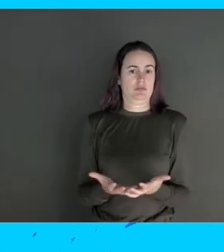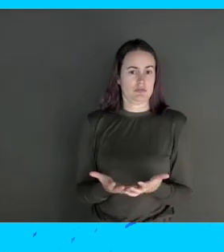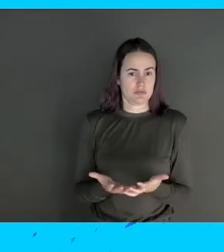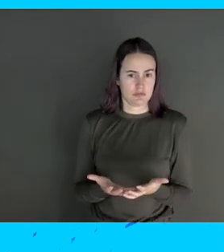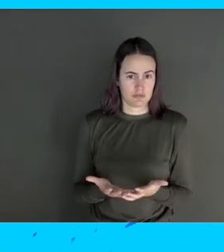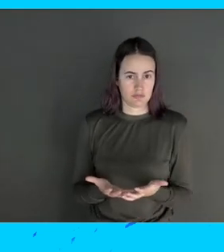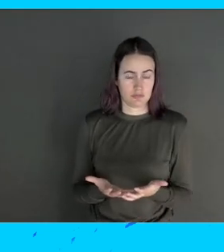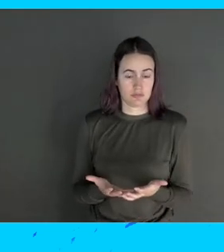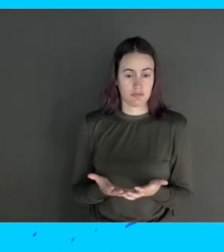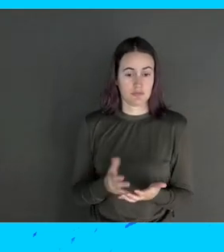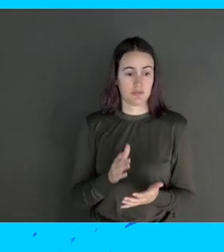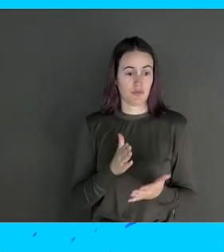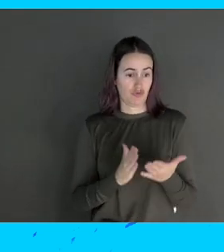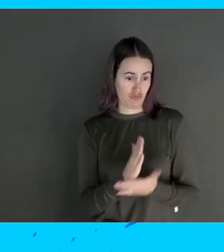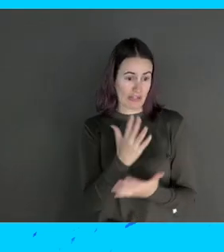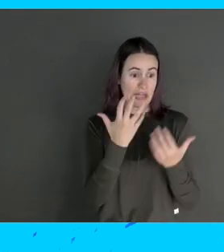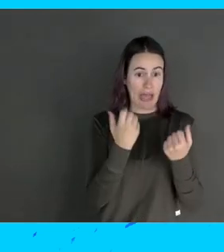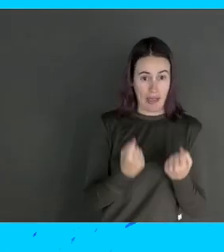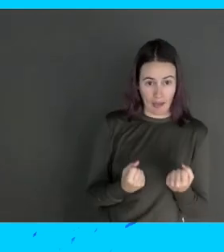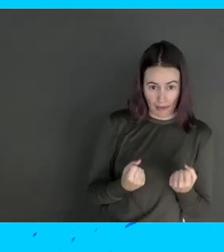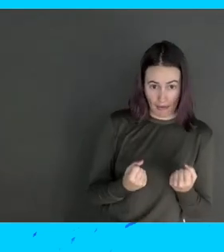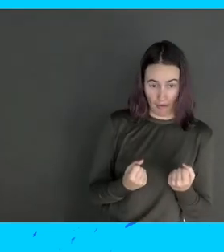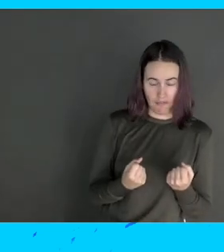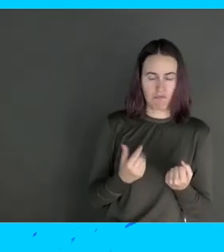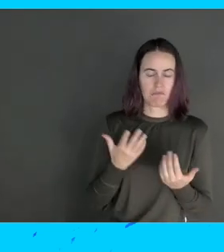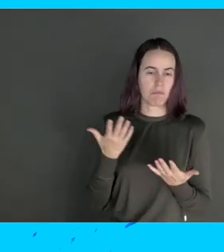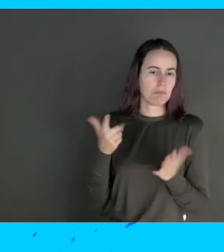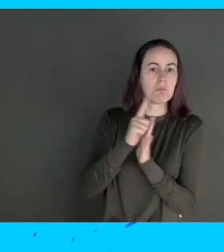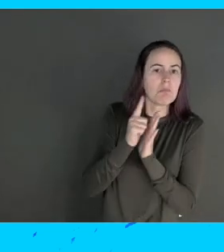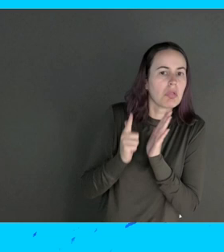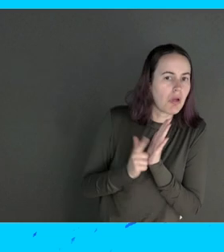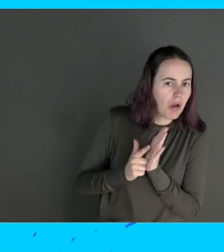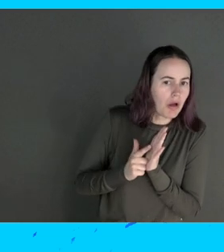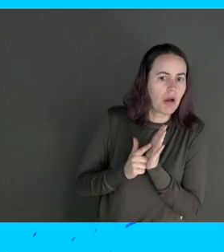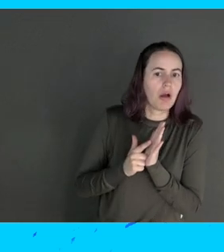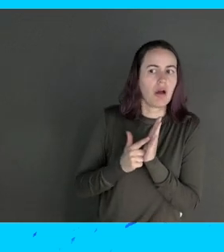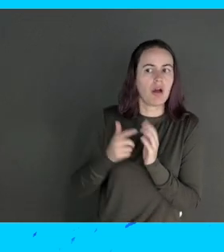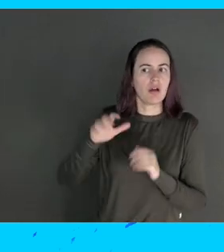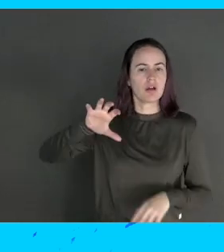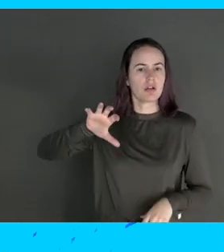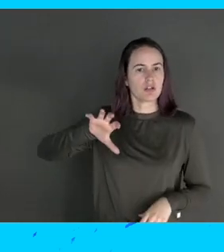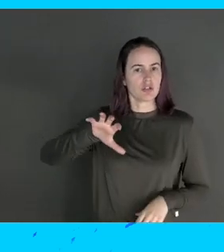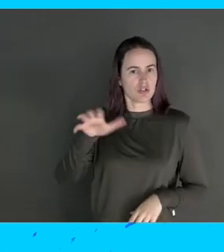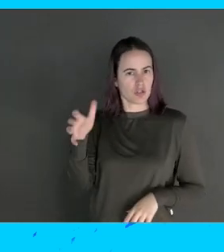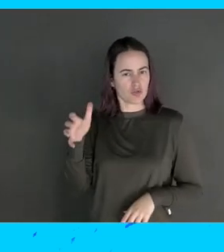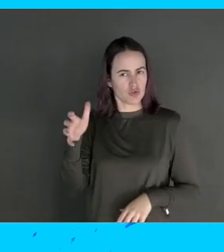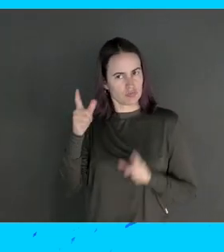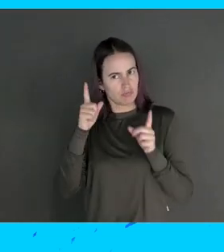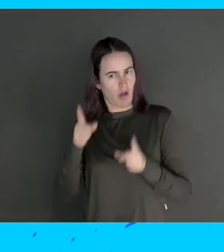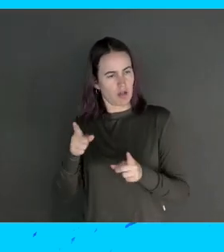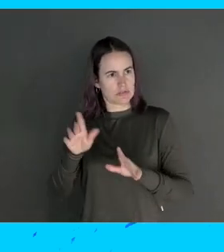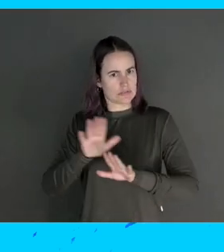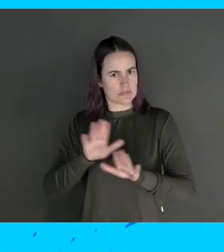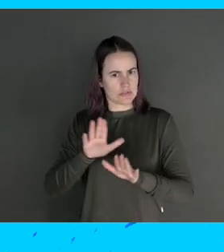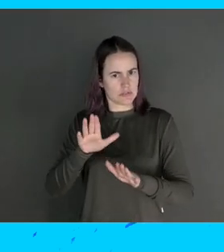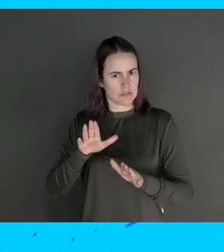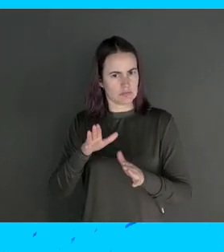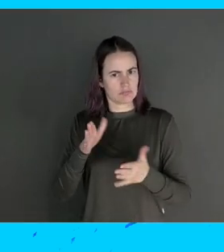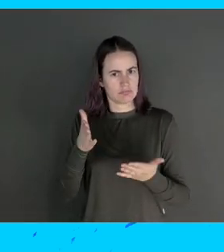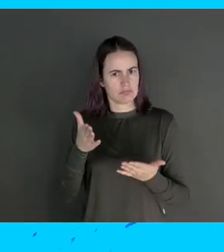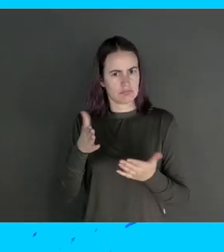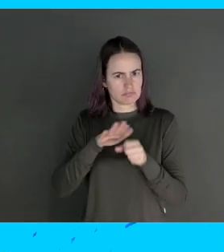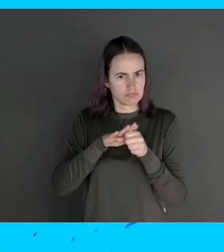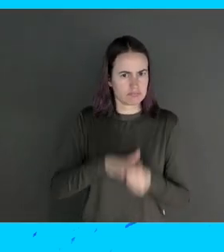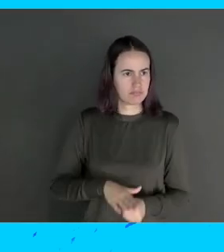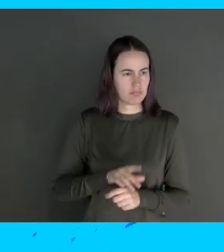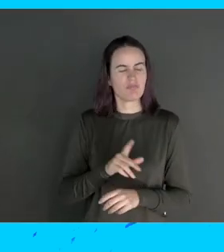rights exist, of supposedly the country should ensure non-discrimination, they're really not respected.